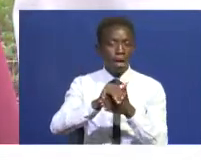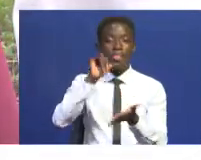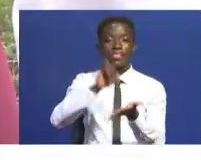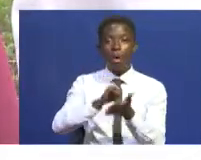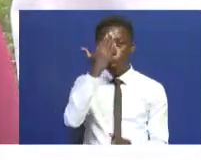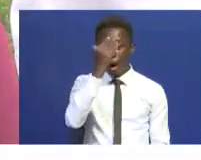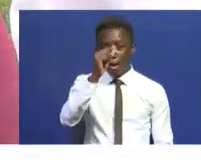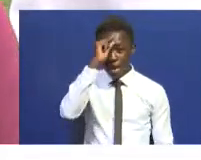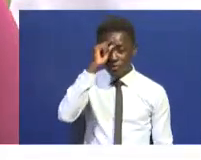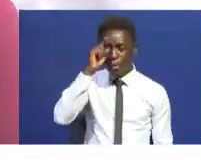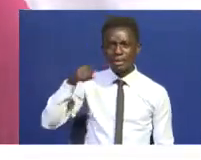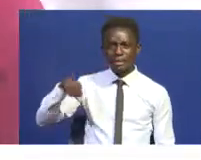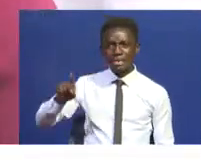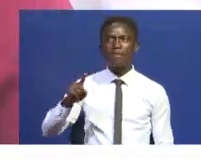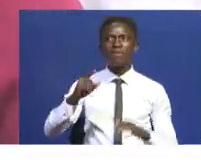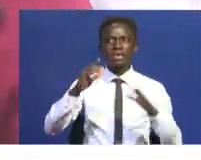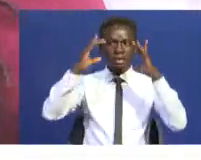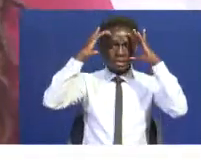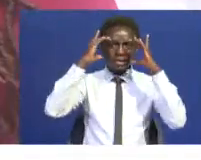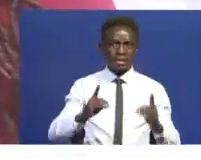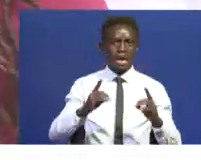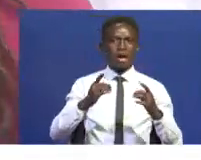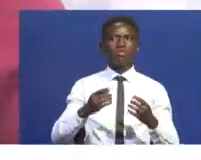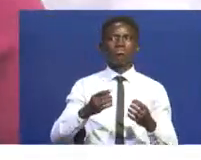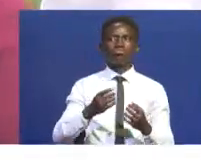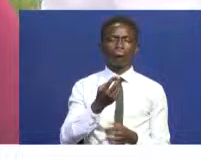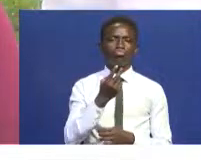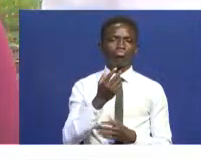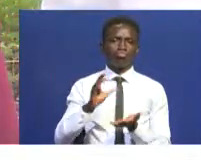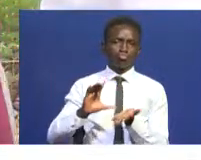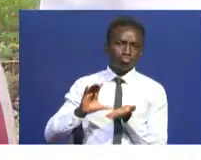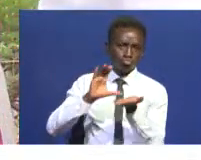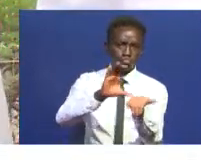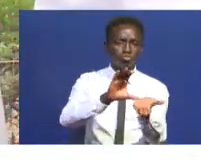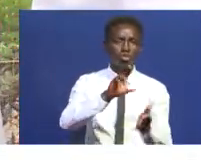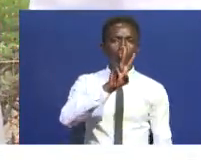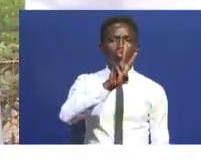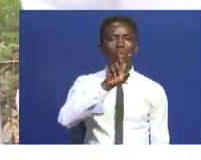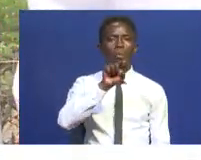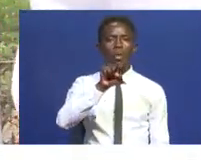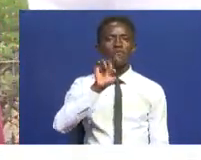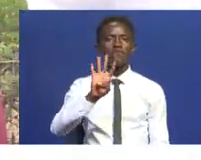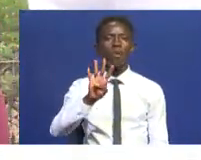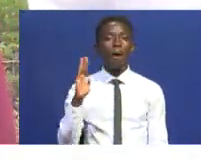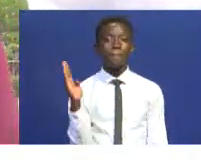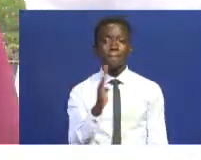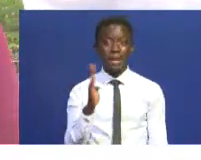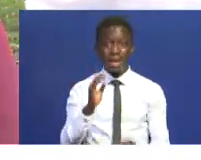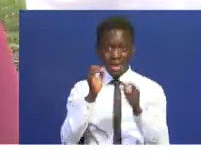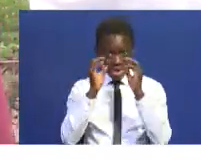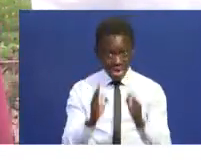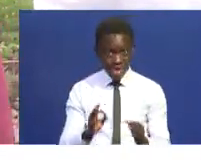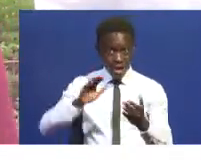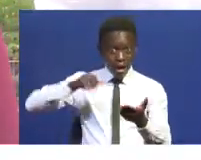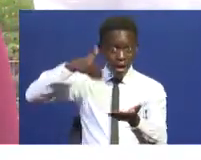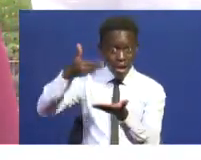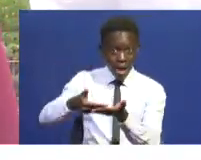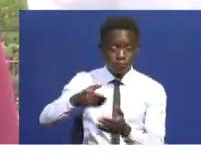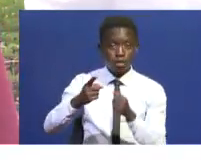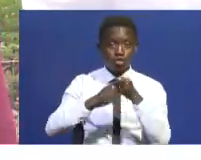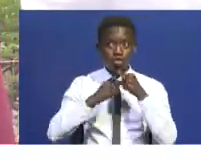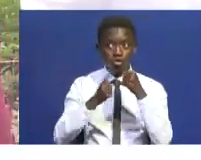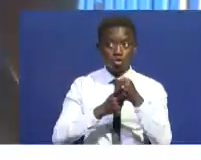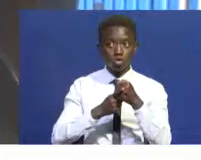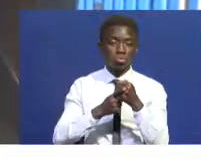ahead to release a huge amount of 2.4 billion shillings, which if it gets to June, it will go back